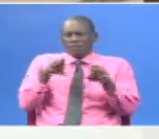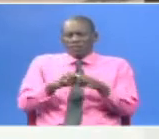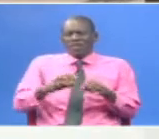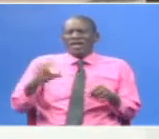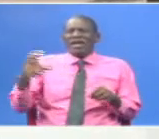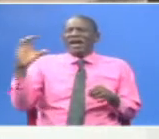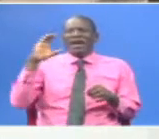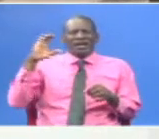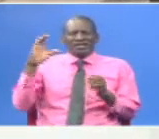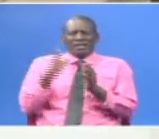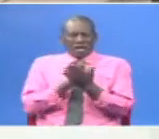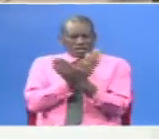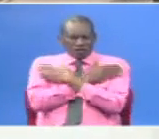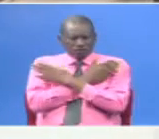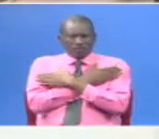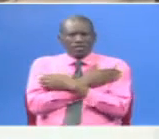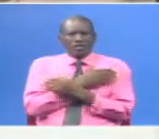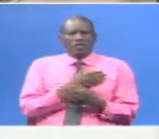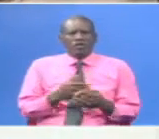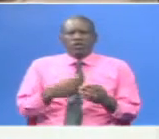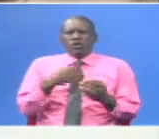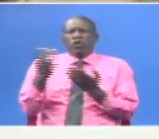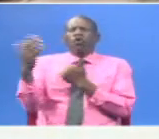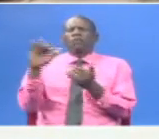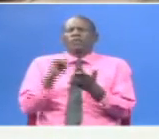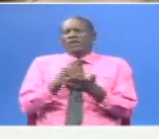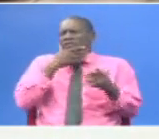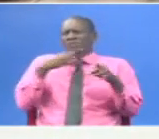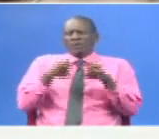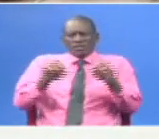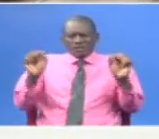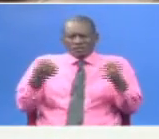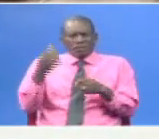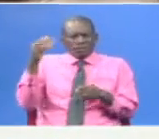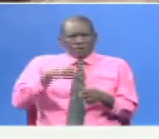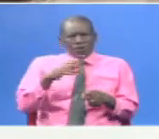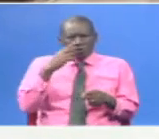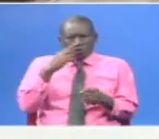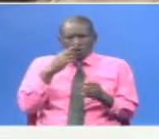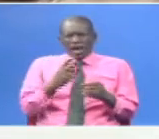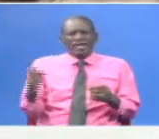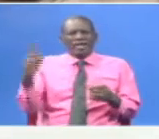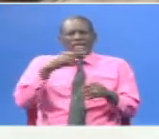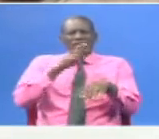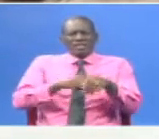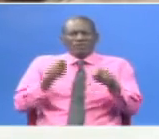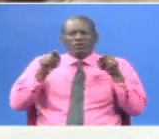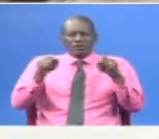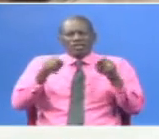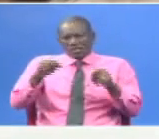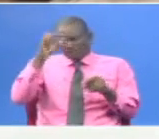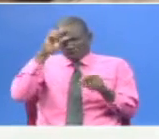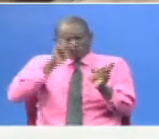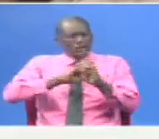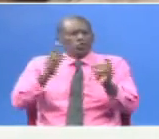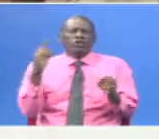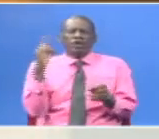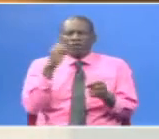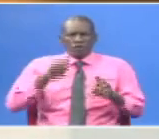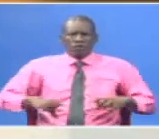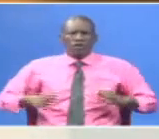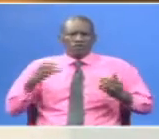friend immediately and unconditionally, hoping for her brother's safe return and for a day when criticizing the government is no longer a threat to